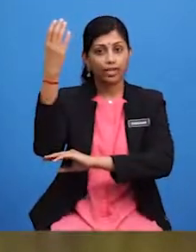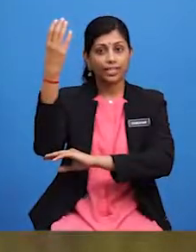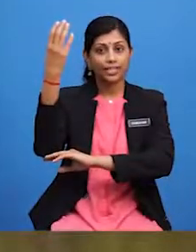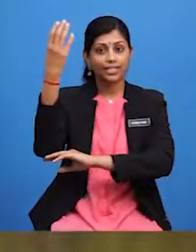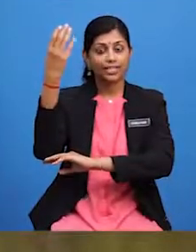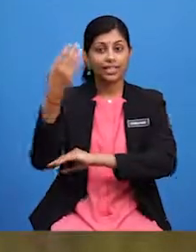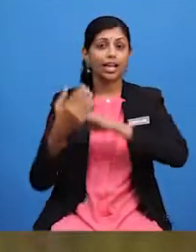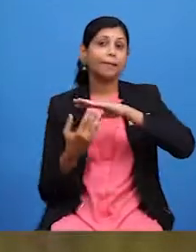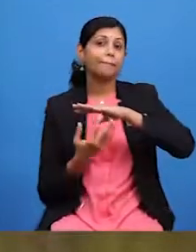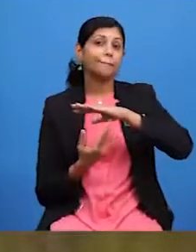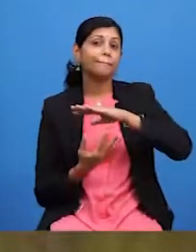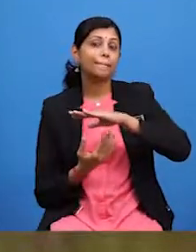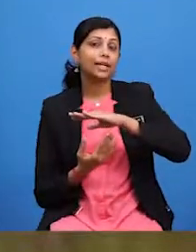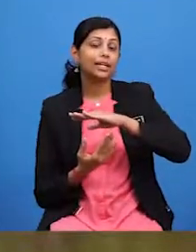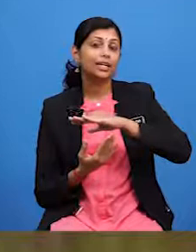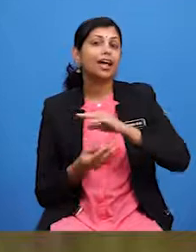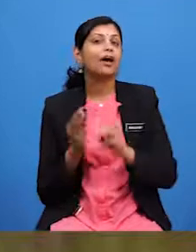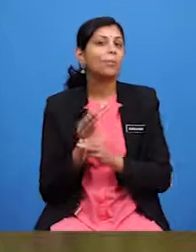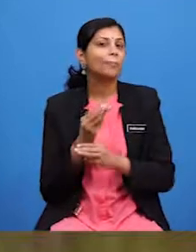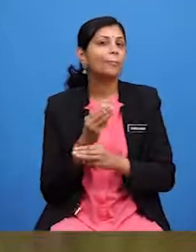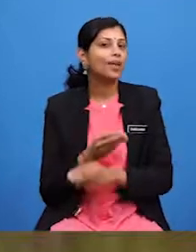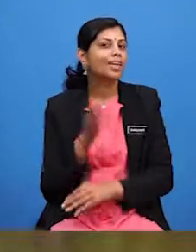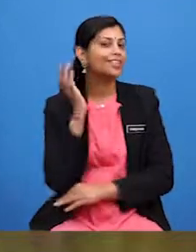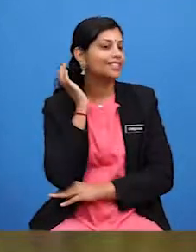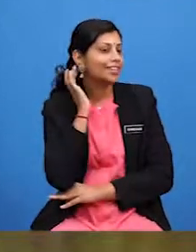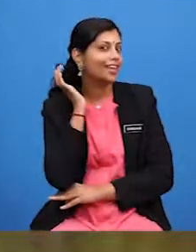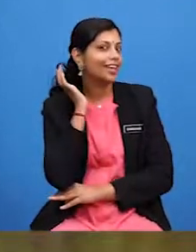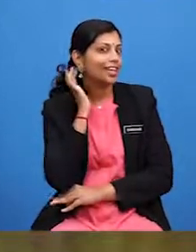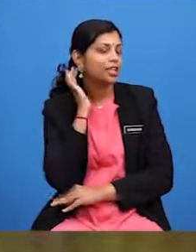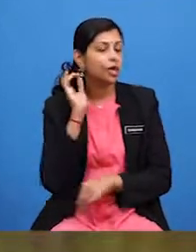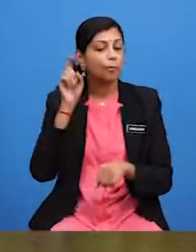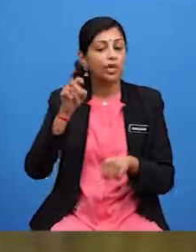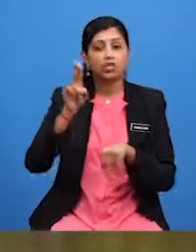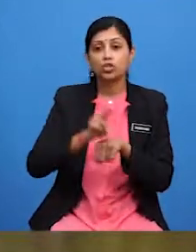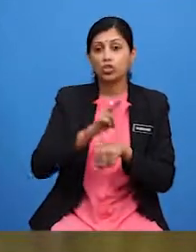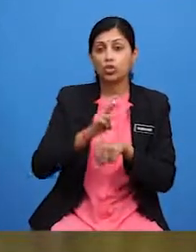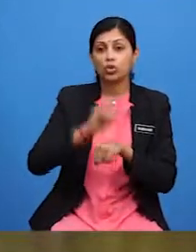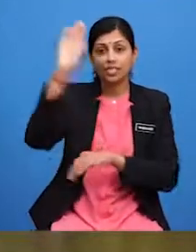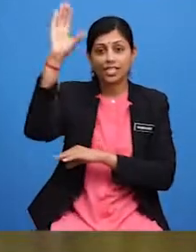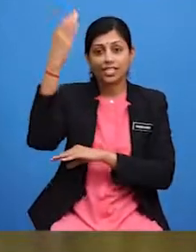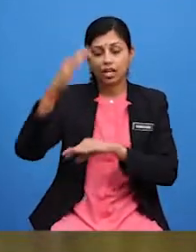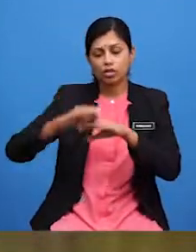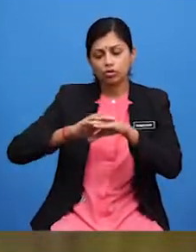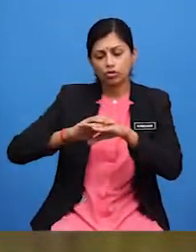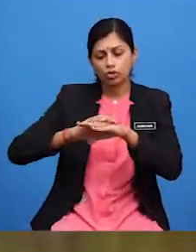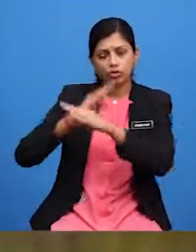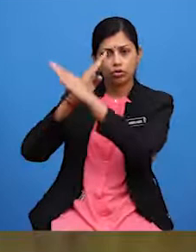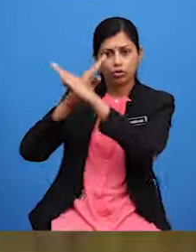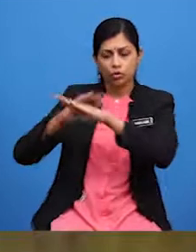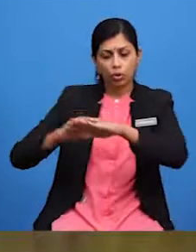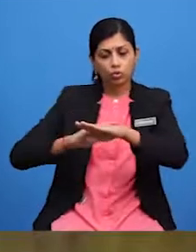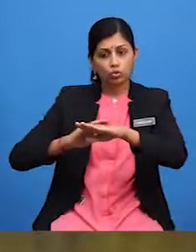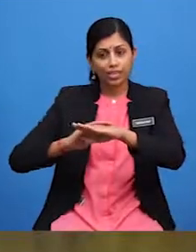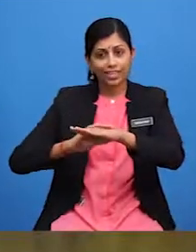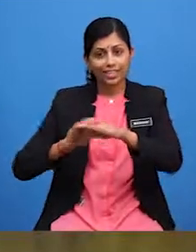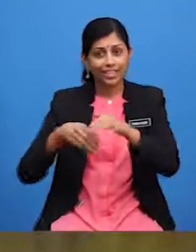sense since we need to wear sunscreen lotion and avoid from getting sunburned while we